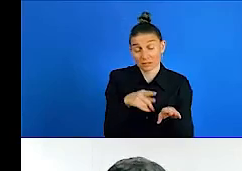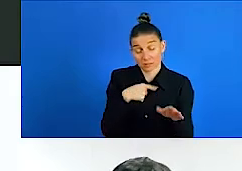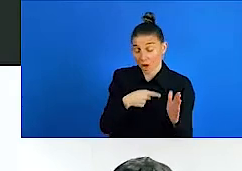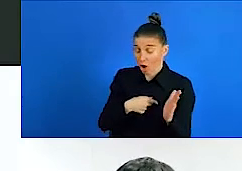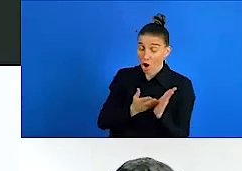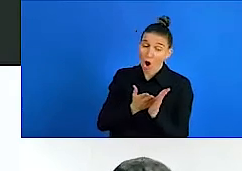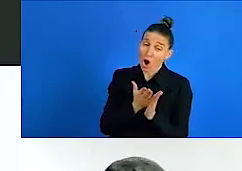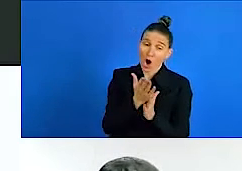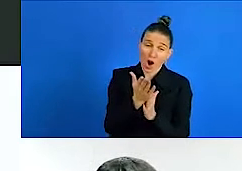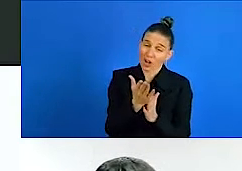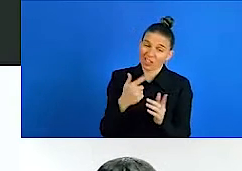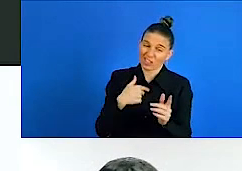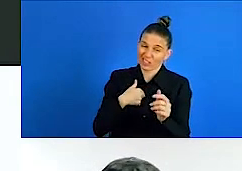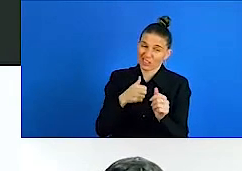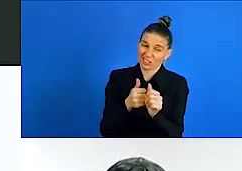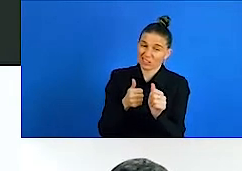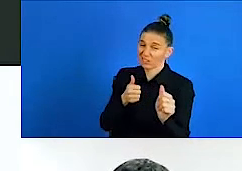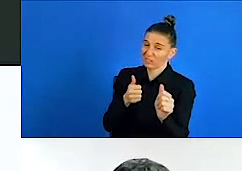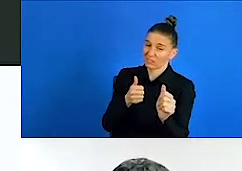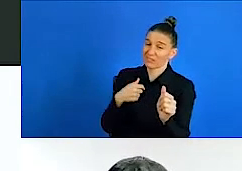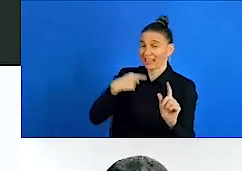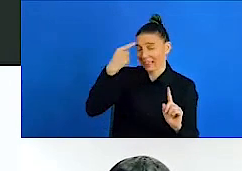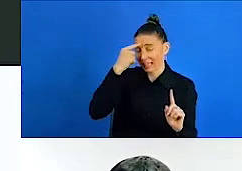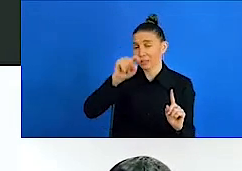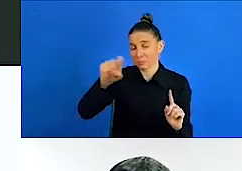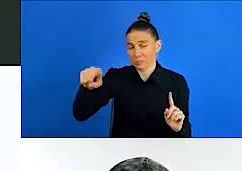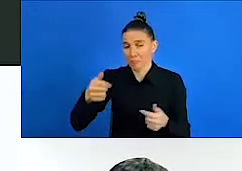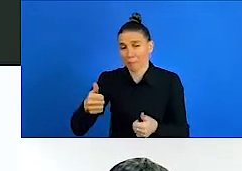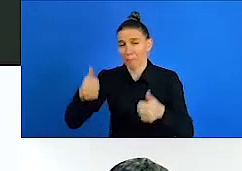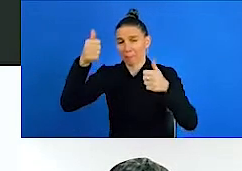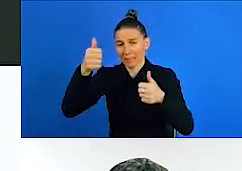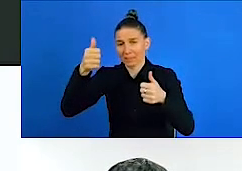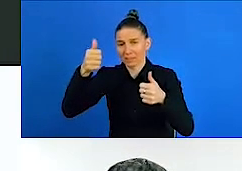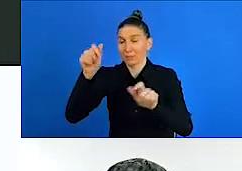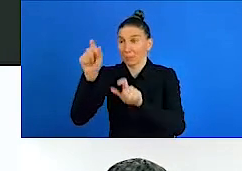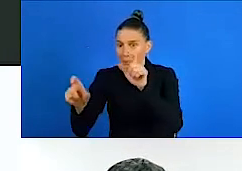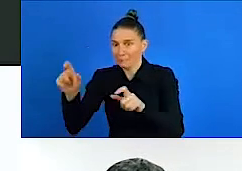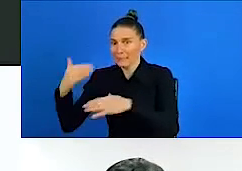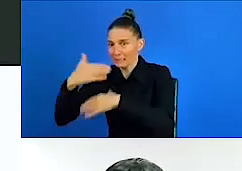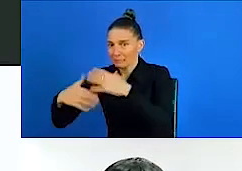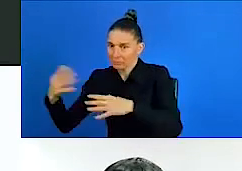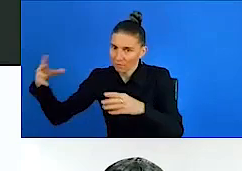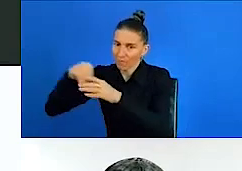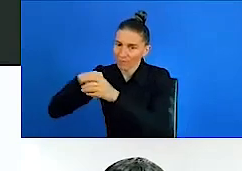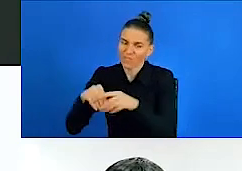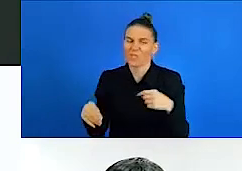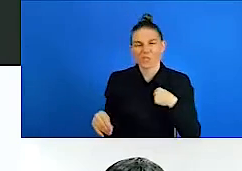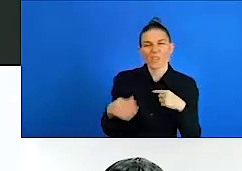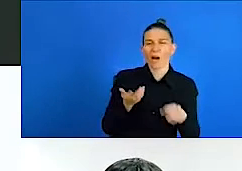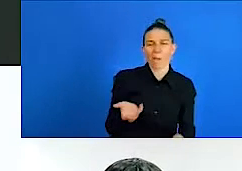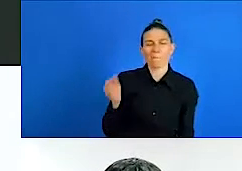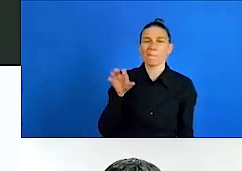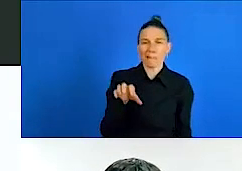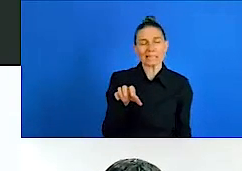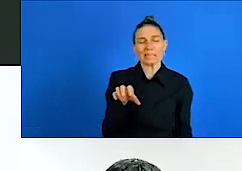I think our NGO colleagues are doing much more in this regard. So the Bangladesh still has, I think we